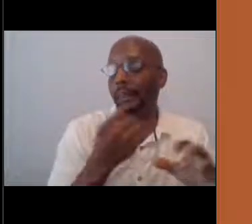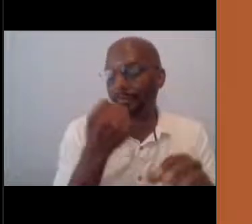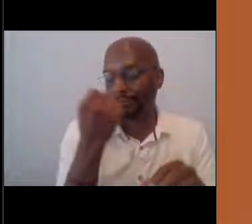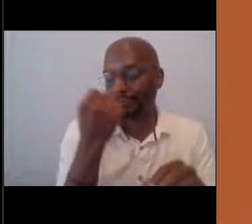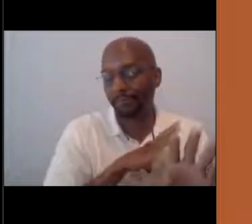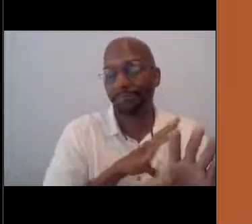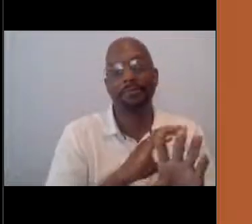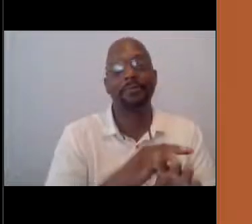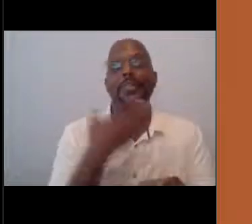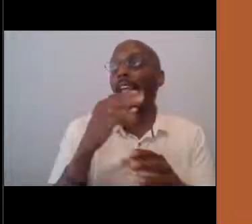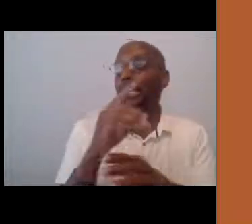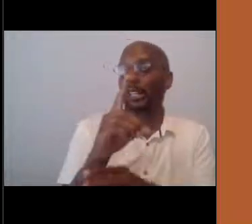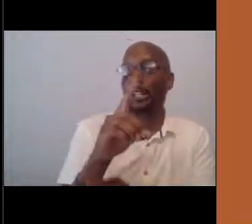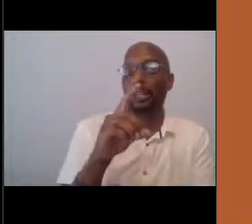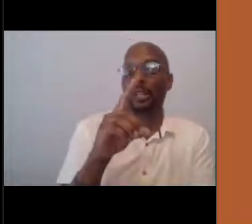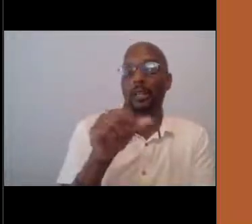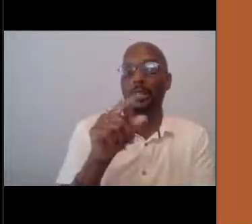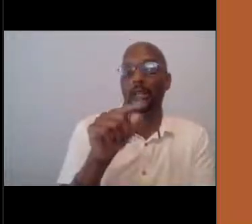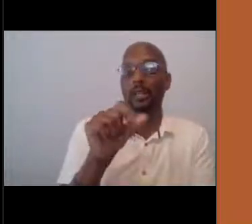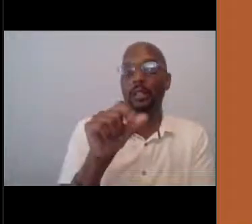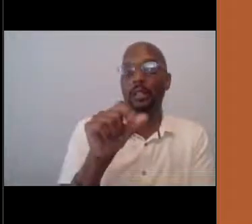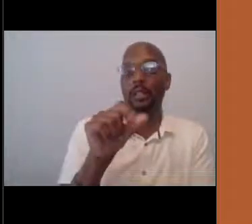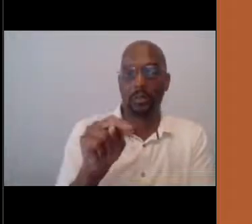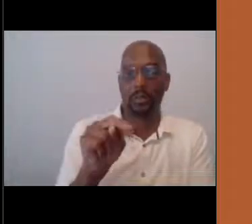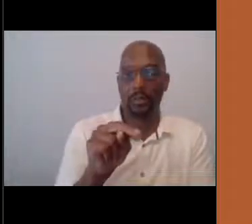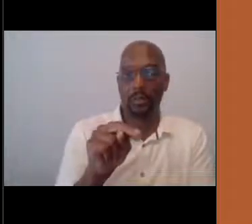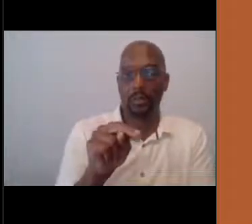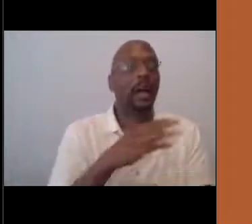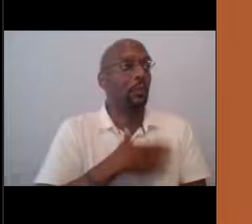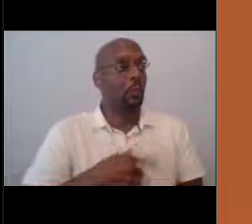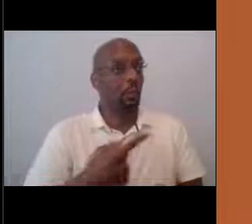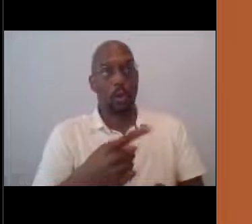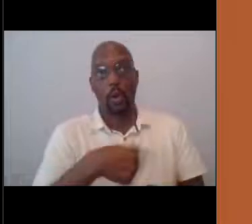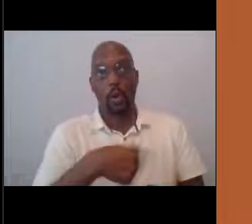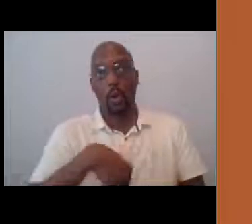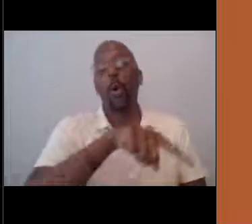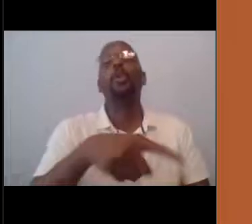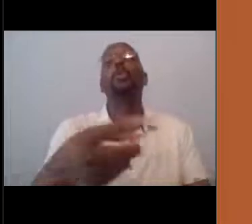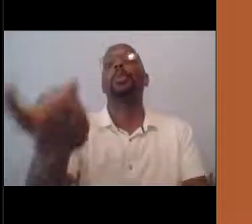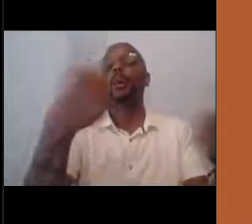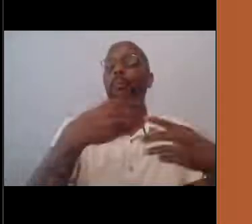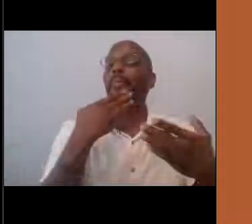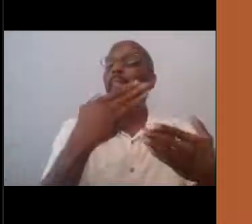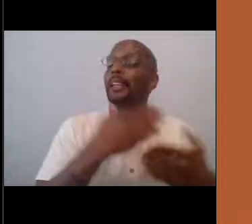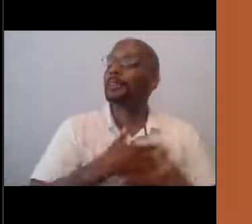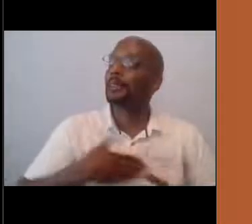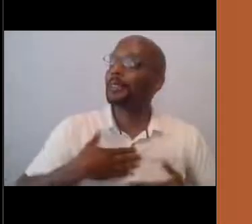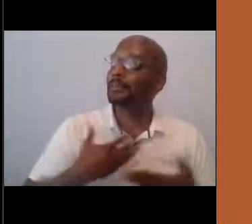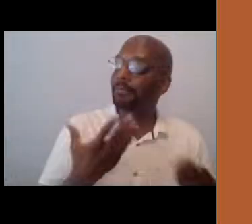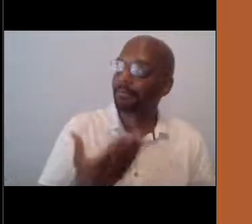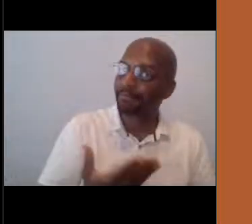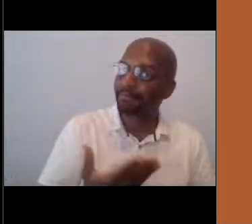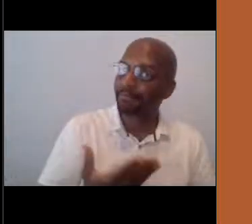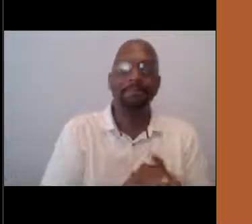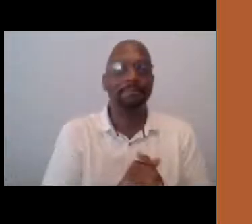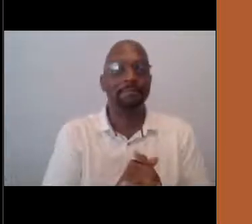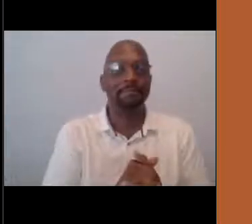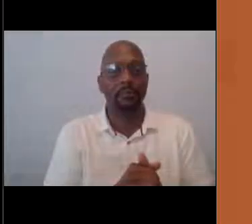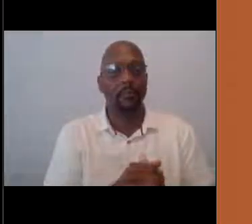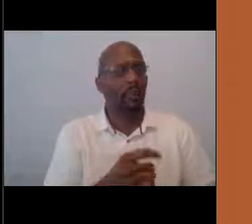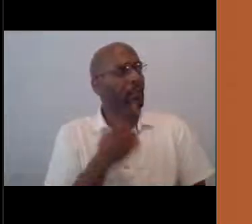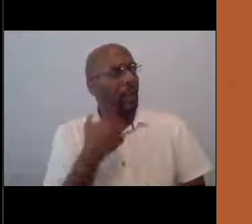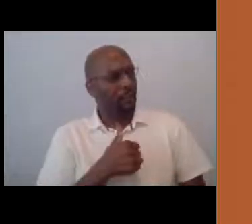Thank you. And I just appreciate that you all came. We were wondering, is there going to be 2 commissioners or